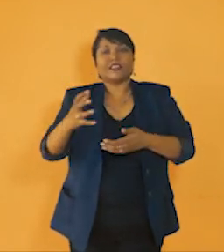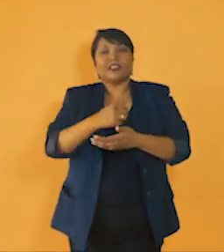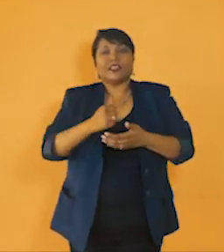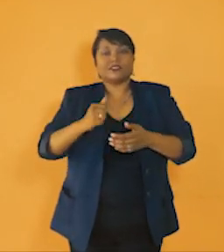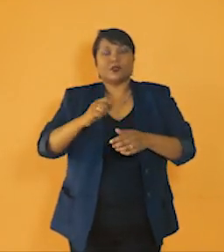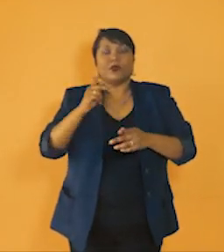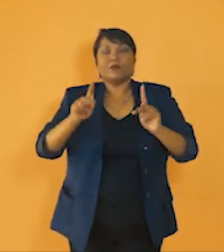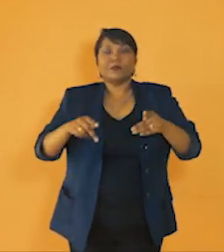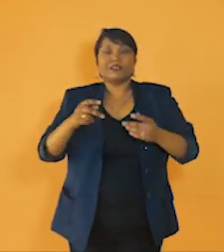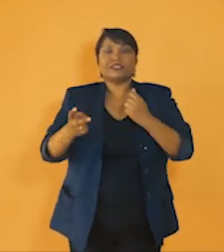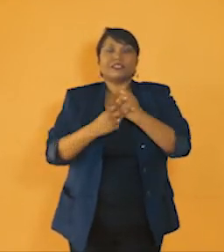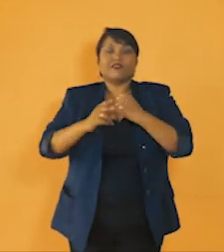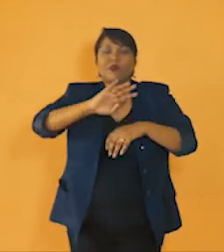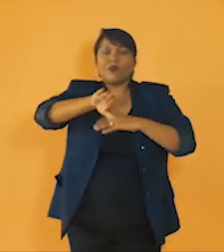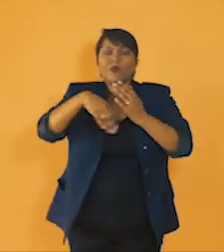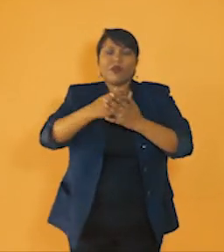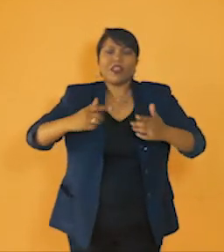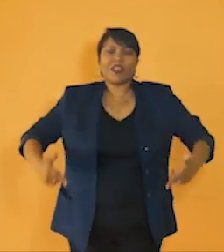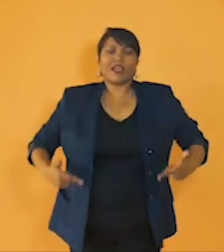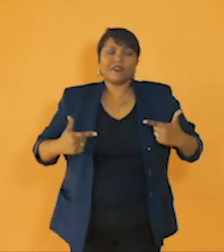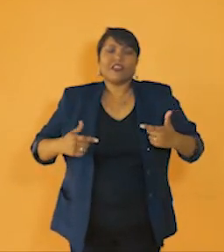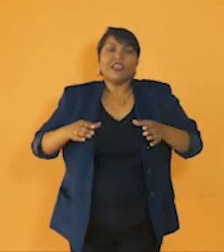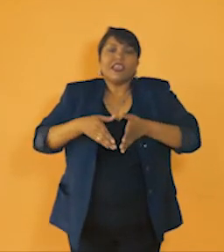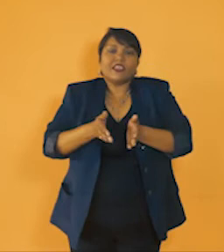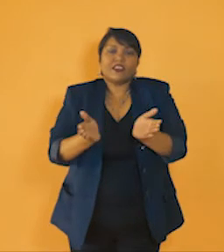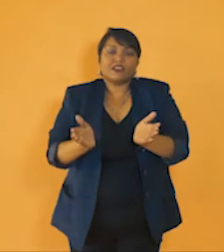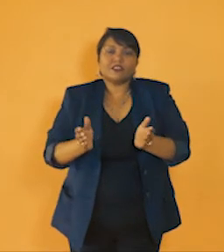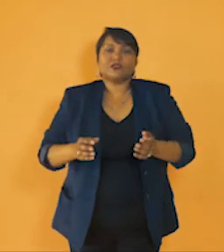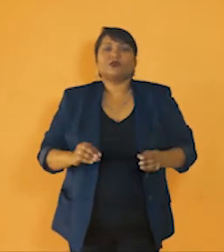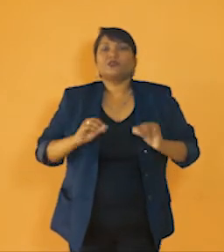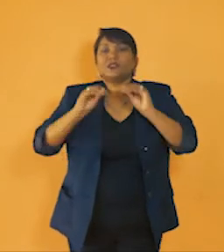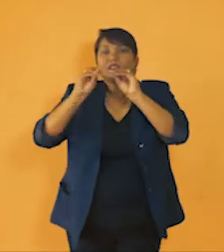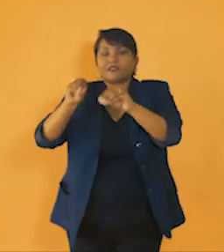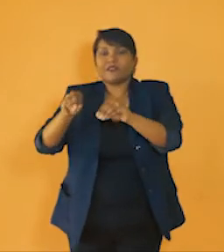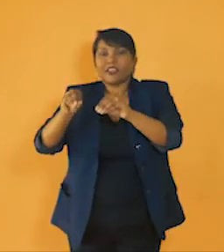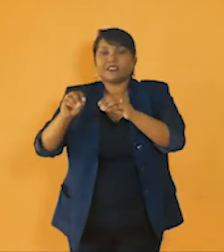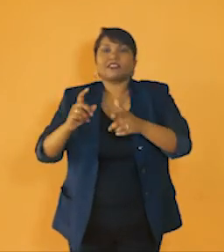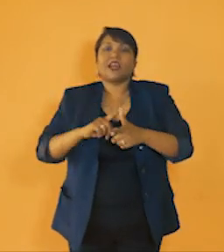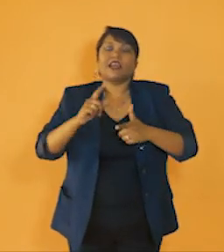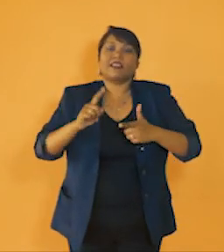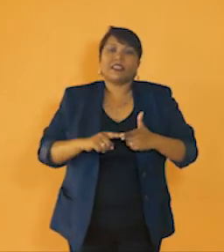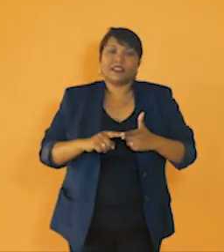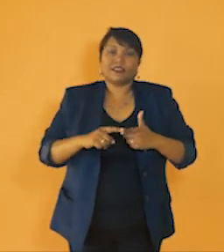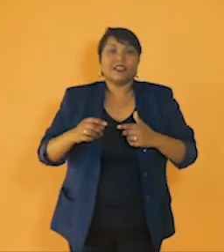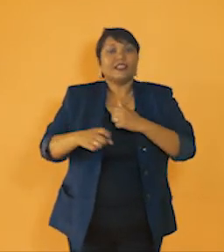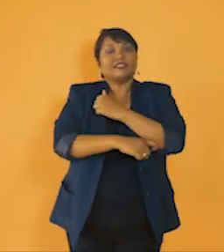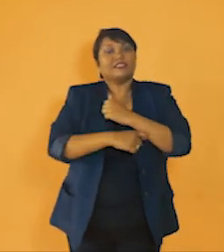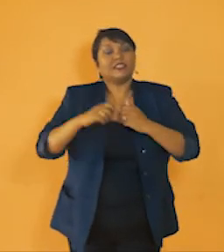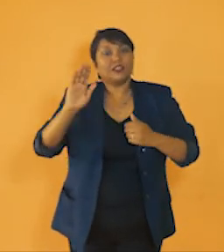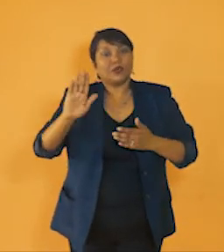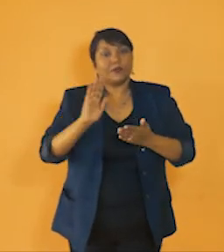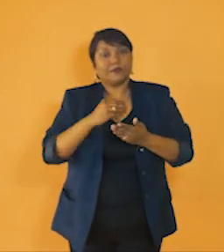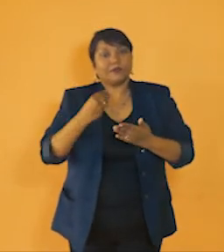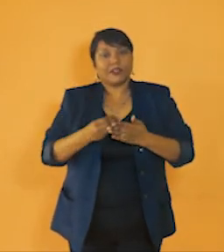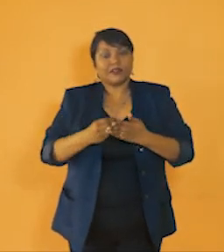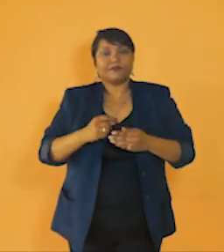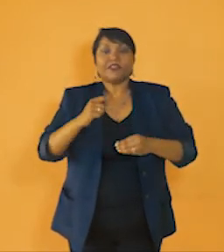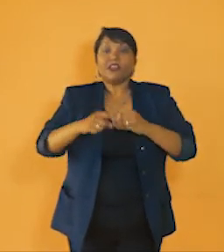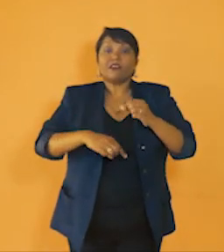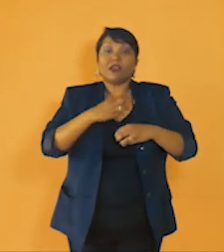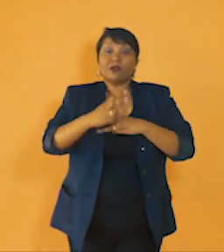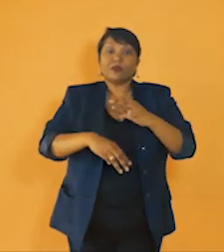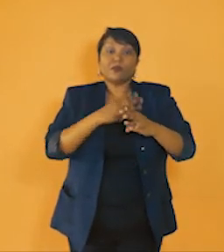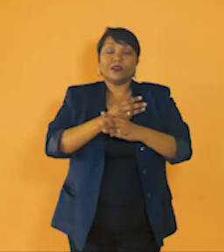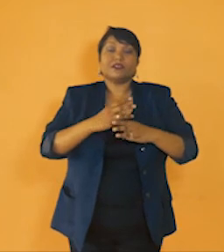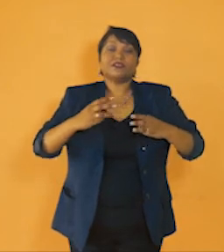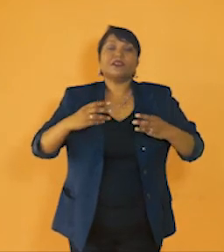face as a regulator, and that's what we deal with. Internationally, guidelines have been issued to regulate digital currency firms,